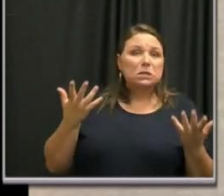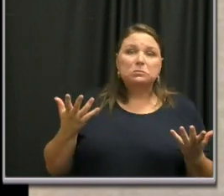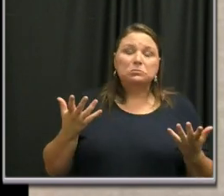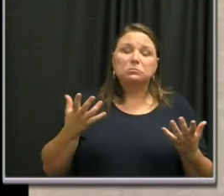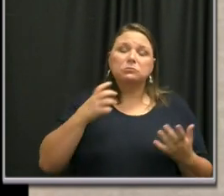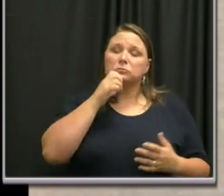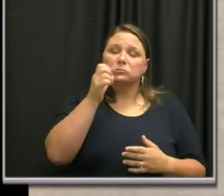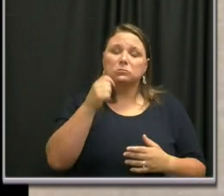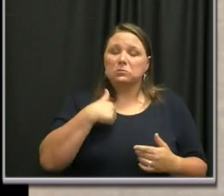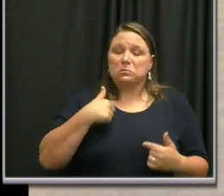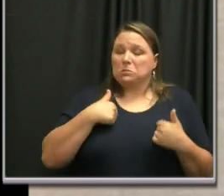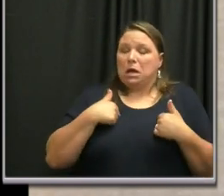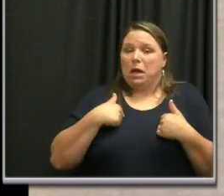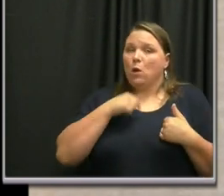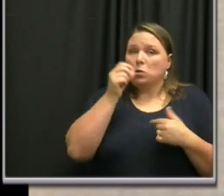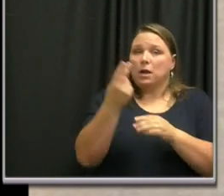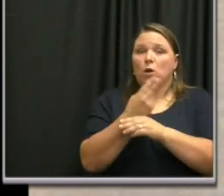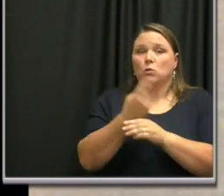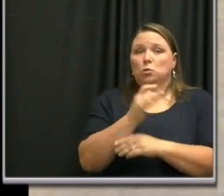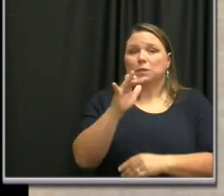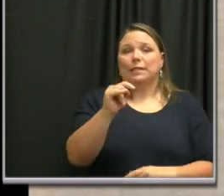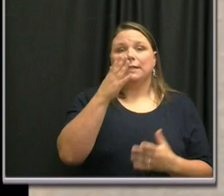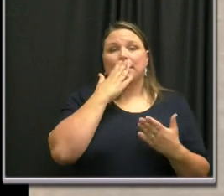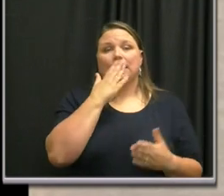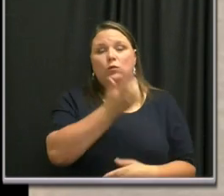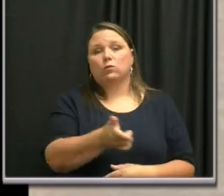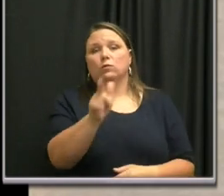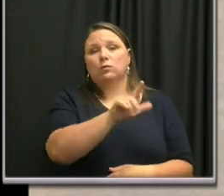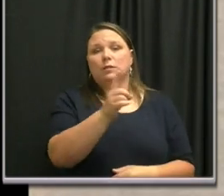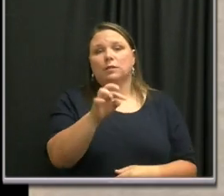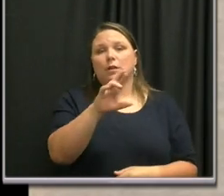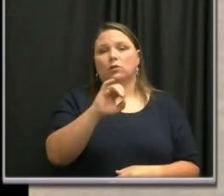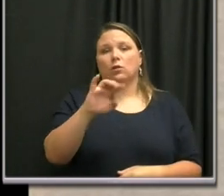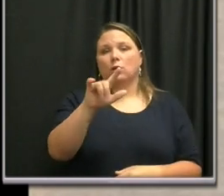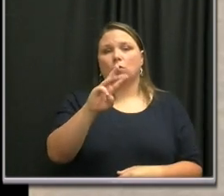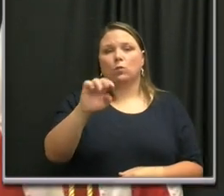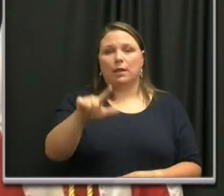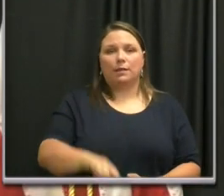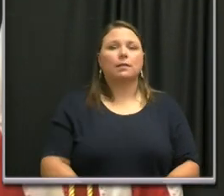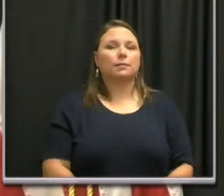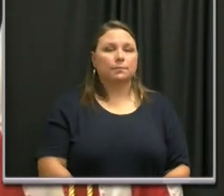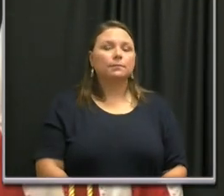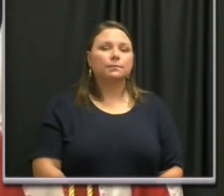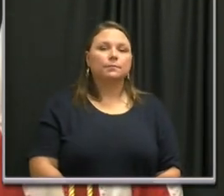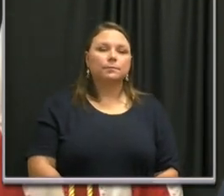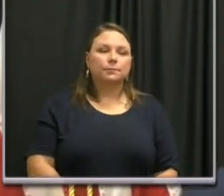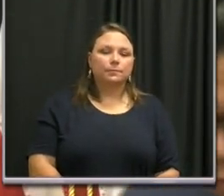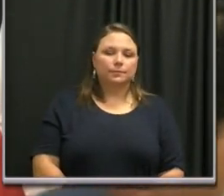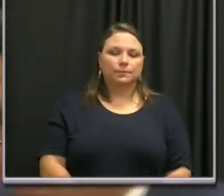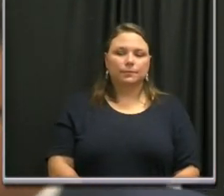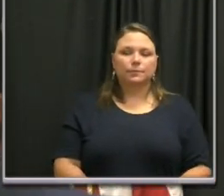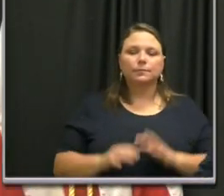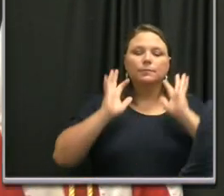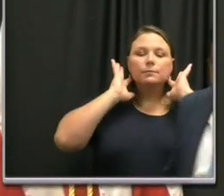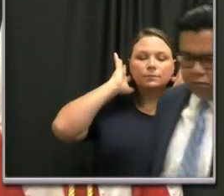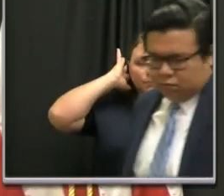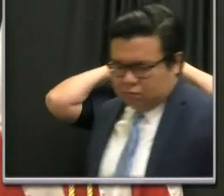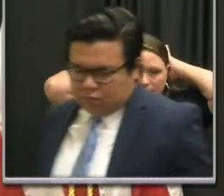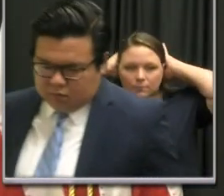I wouldn't use them. So thank you. And I'll defer to Dr. Caldwell there, if you don't mind. Dr. Caldwell.